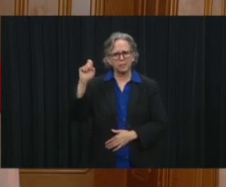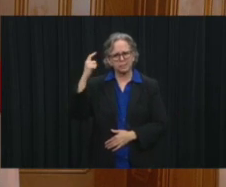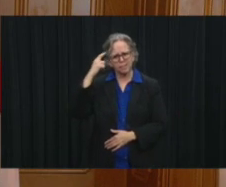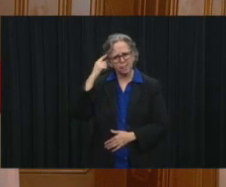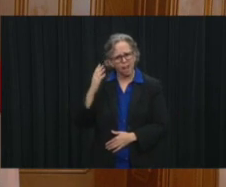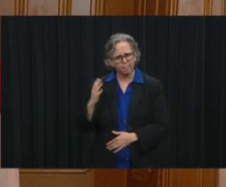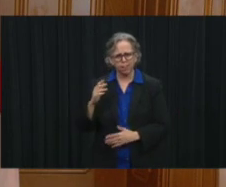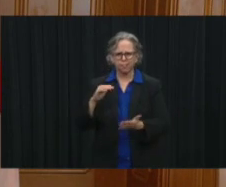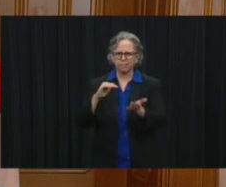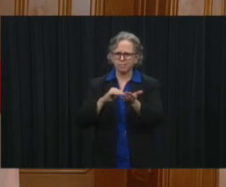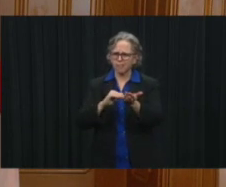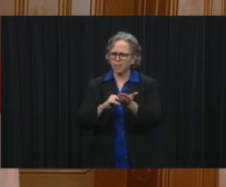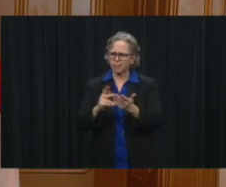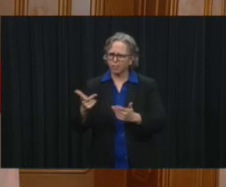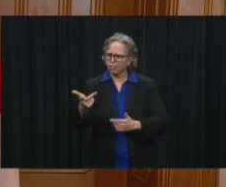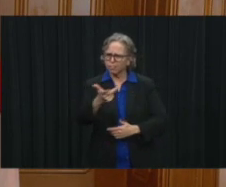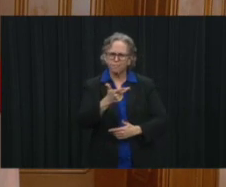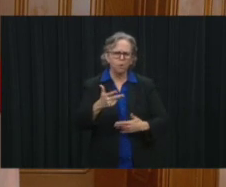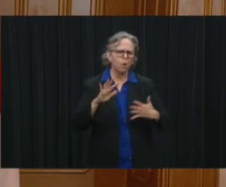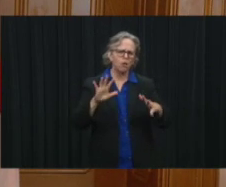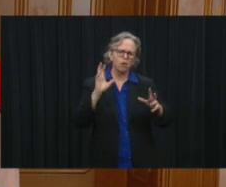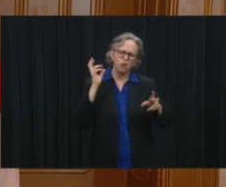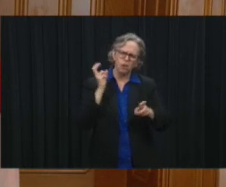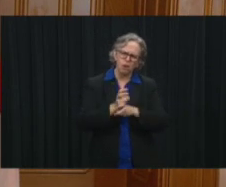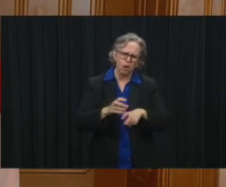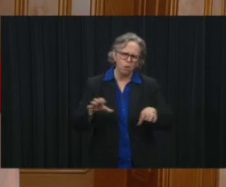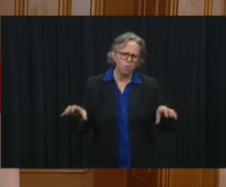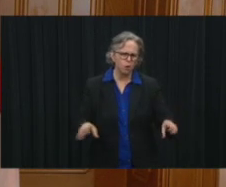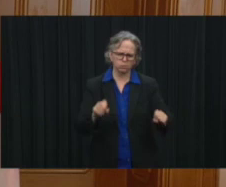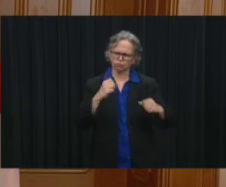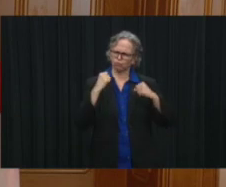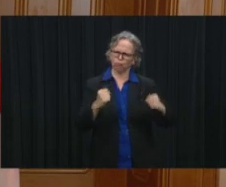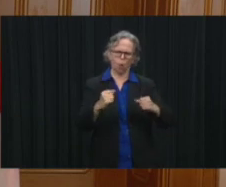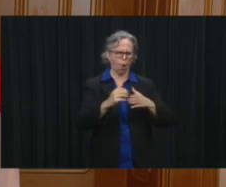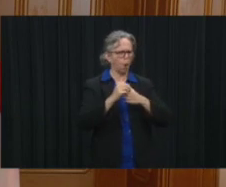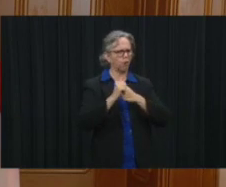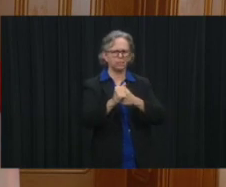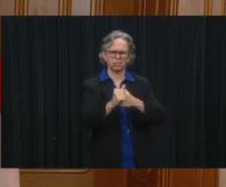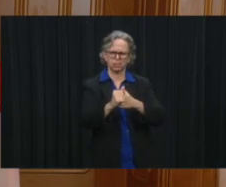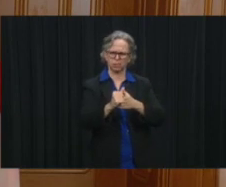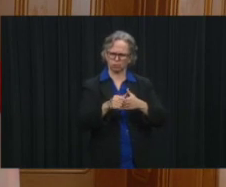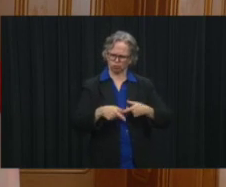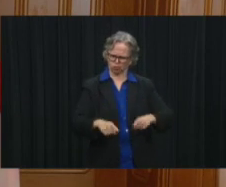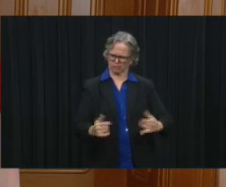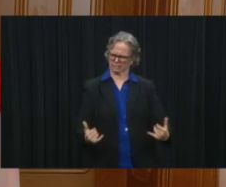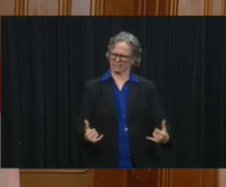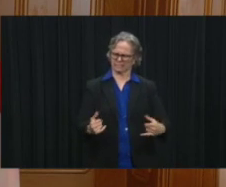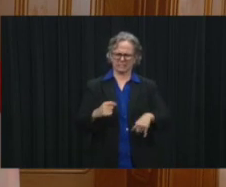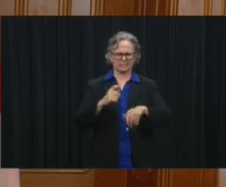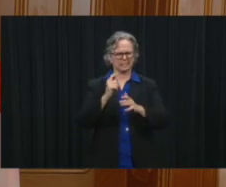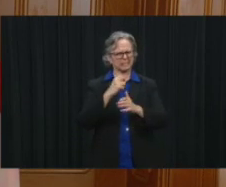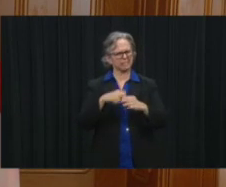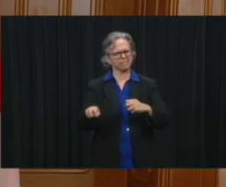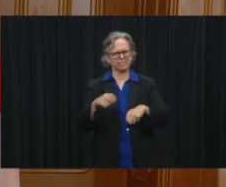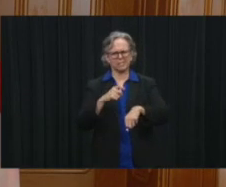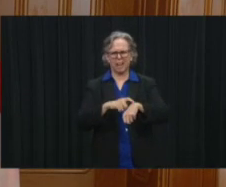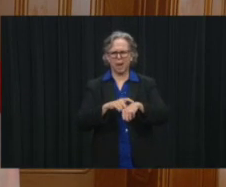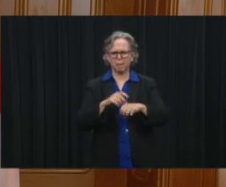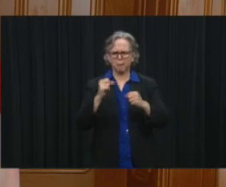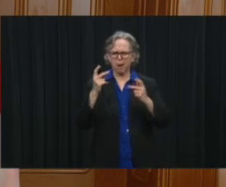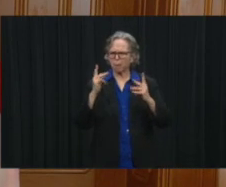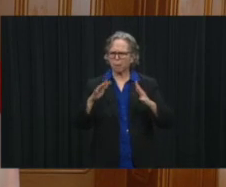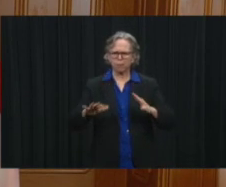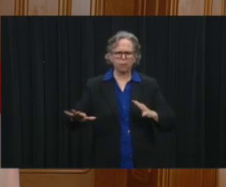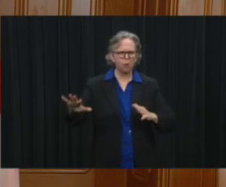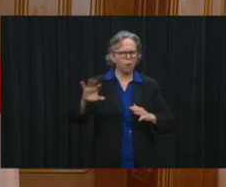and strong leadership during this difficult time. Like many other Ohioans, Governor, I have been glued to the TV for these